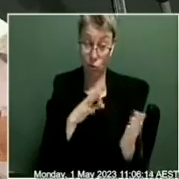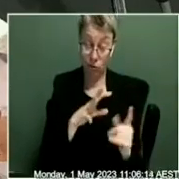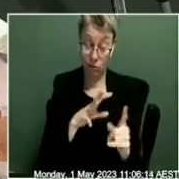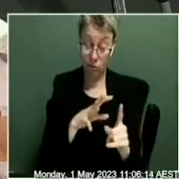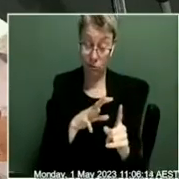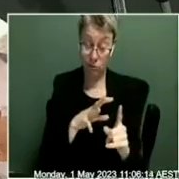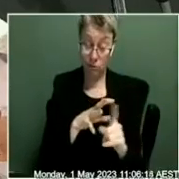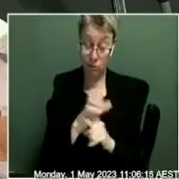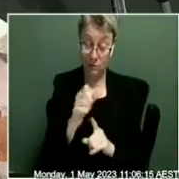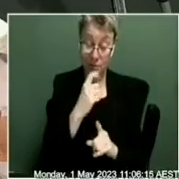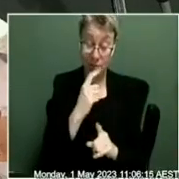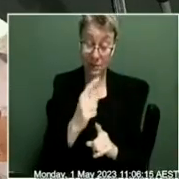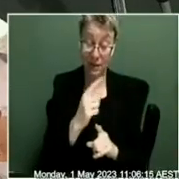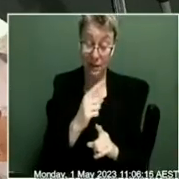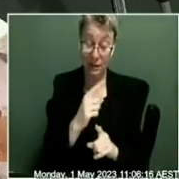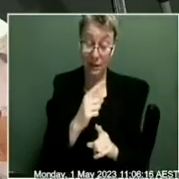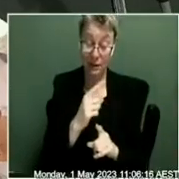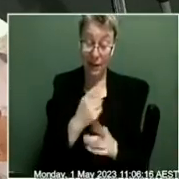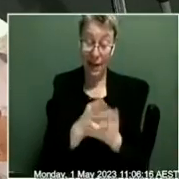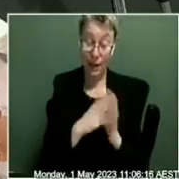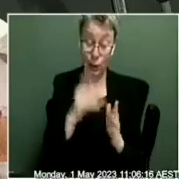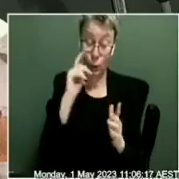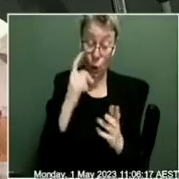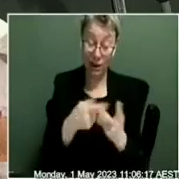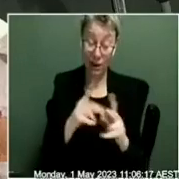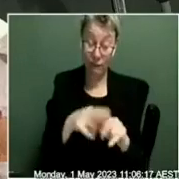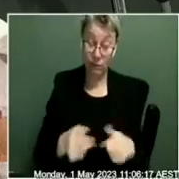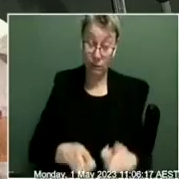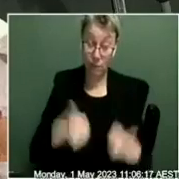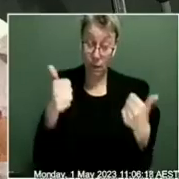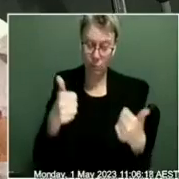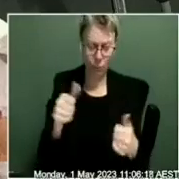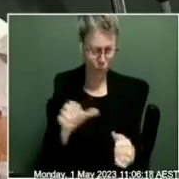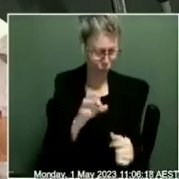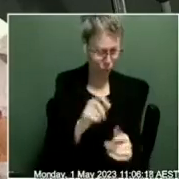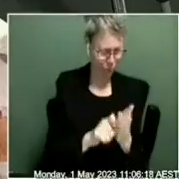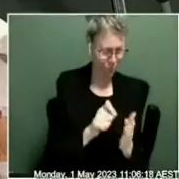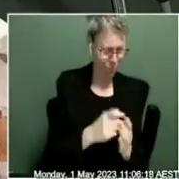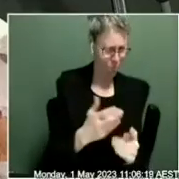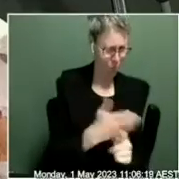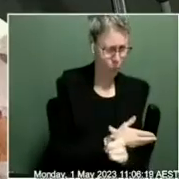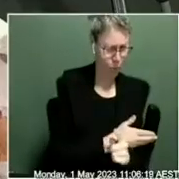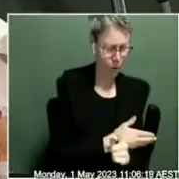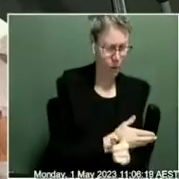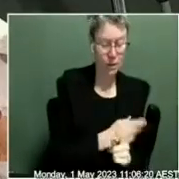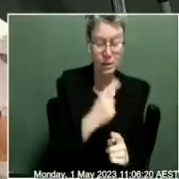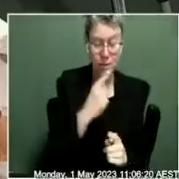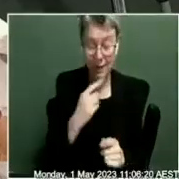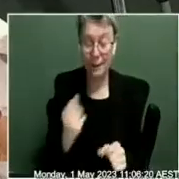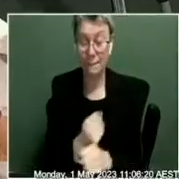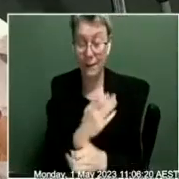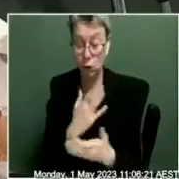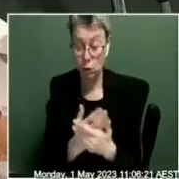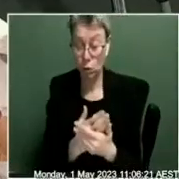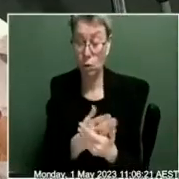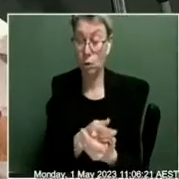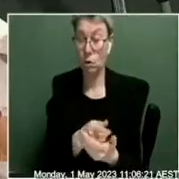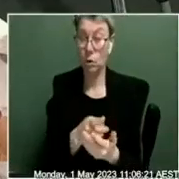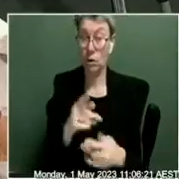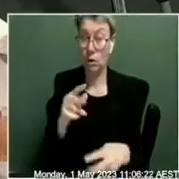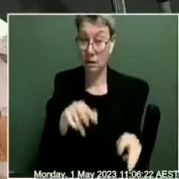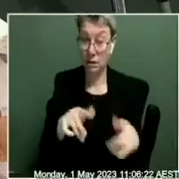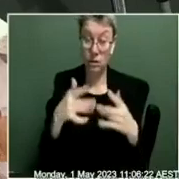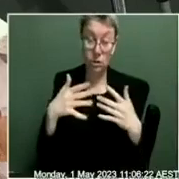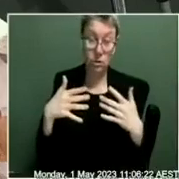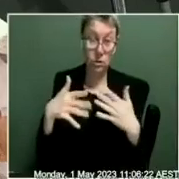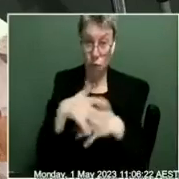a responsibility, etc., etc. Can you point us, when we come back from the break, to the documents and reports that have been made based on